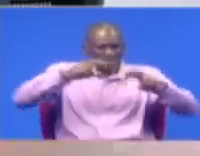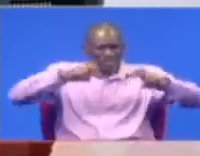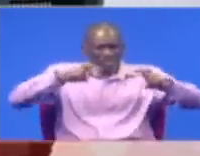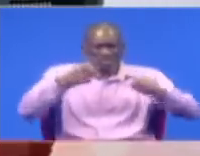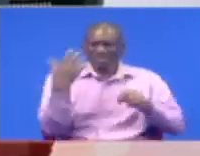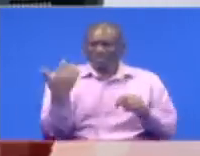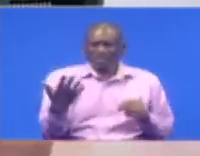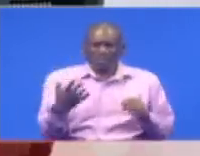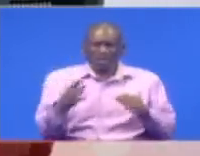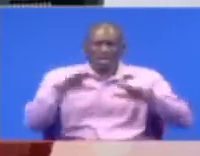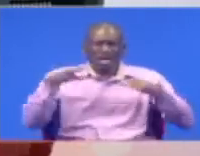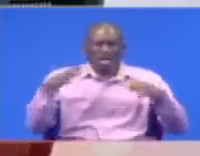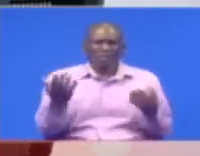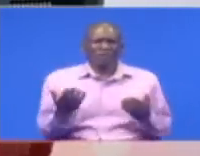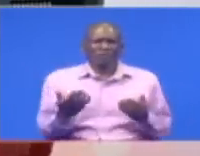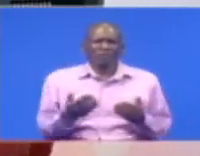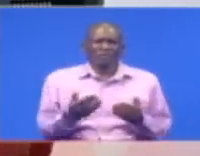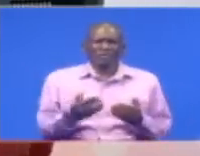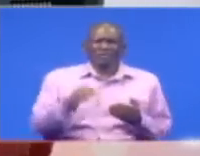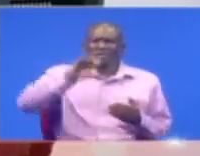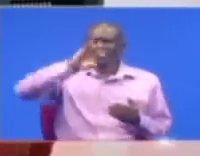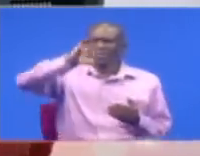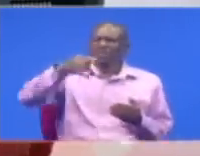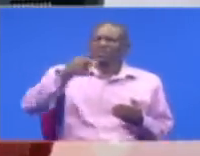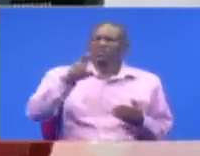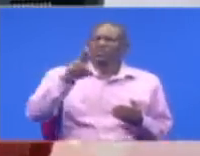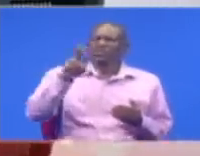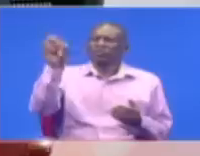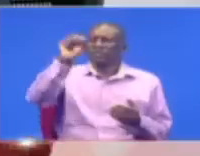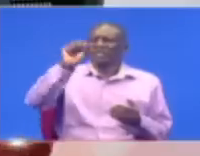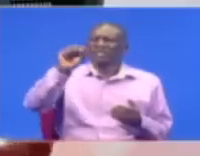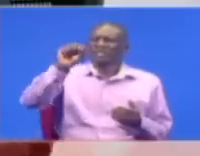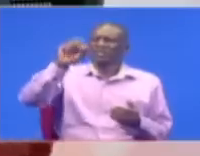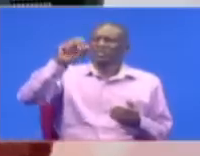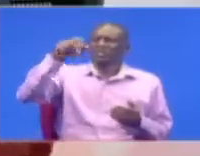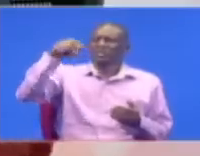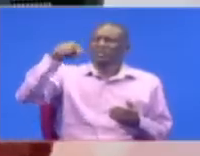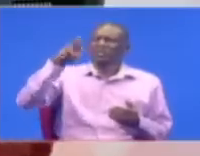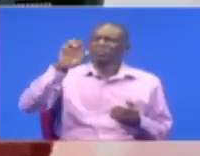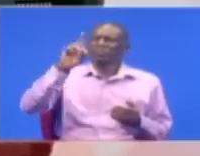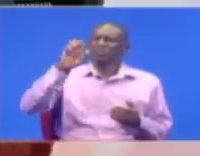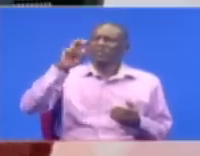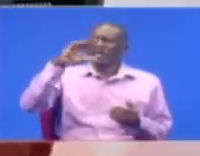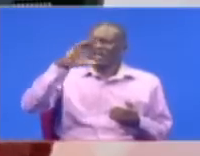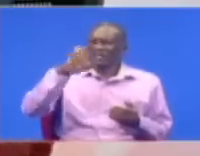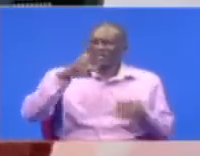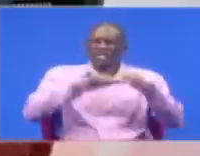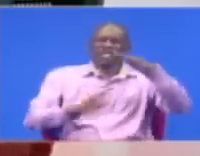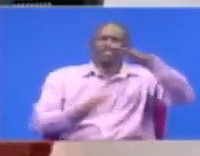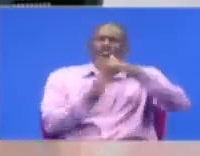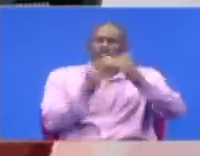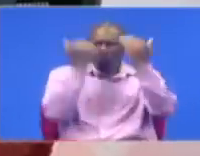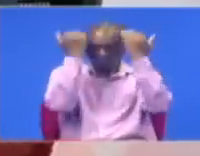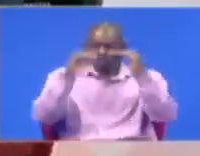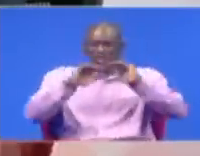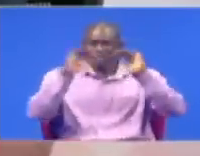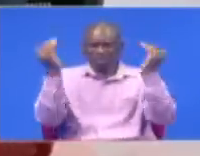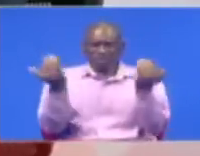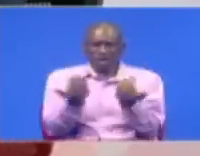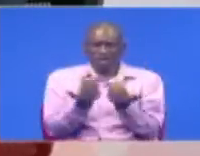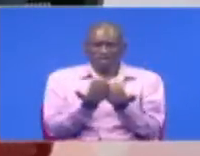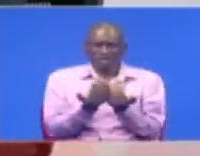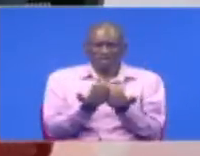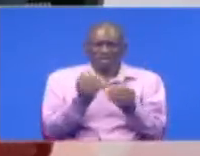paper on jurisprudence in apex courts all over the world on very,